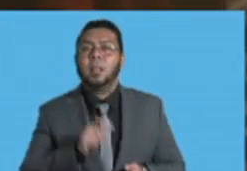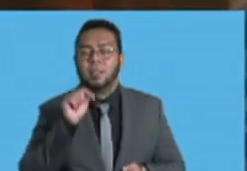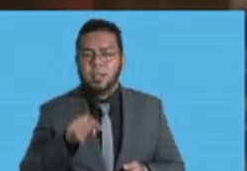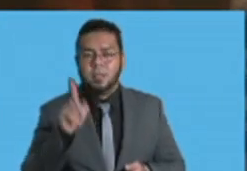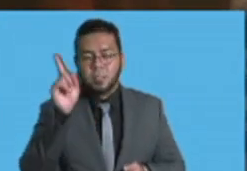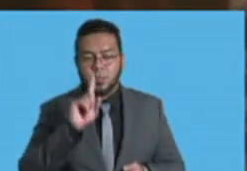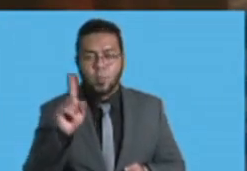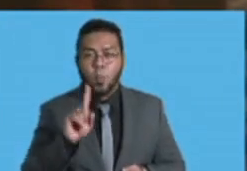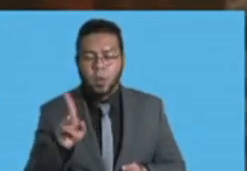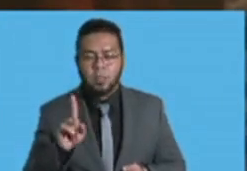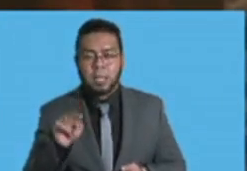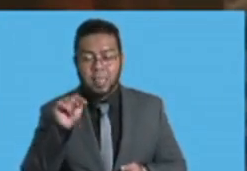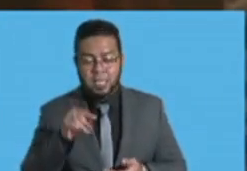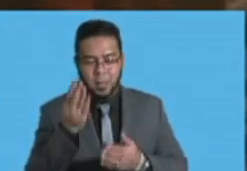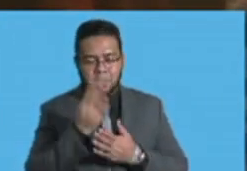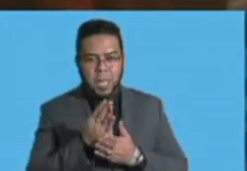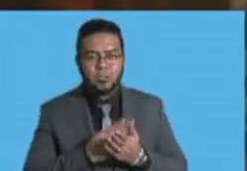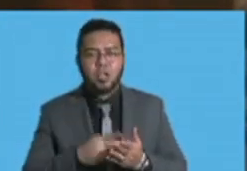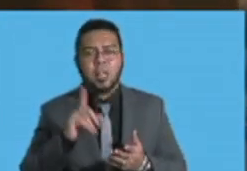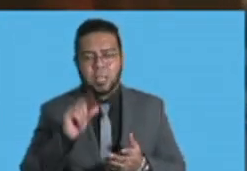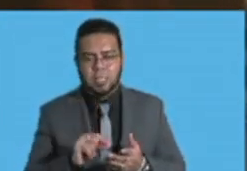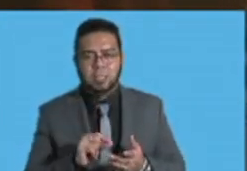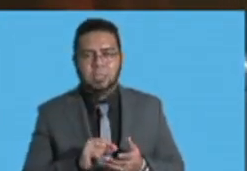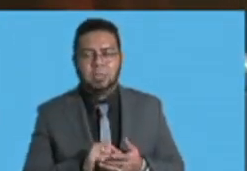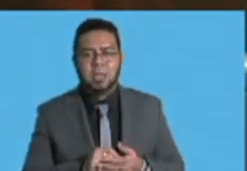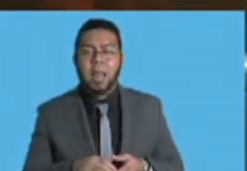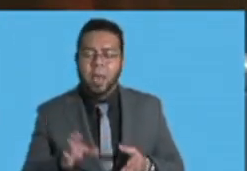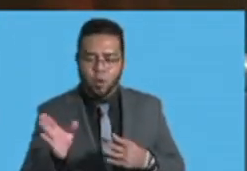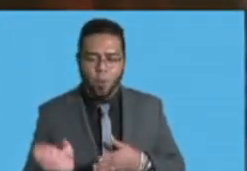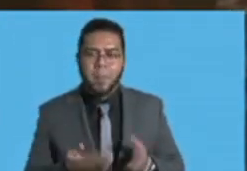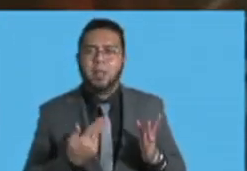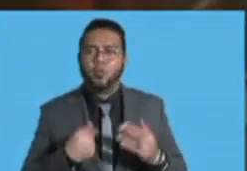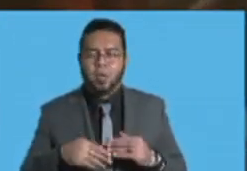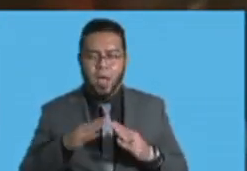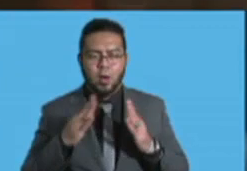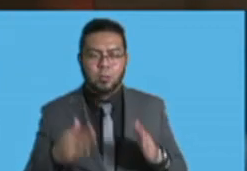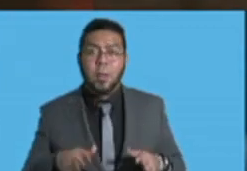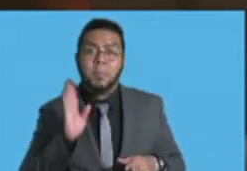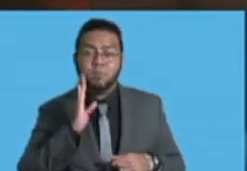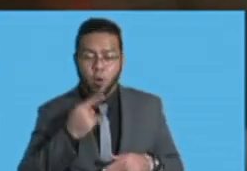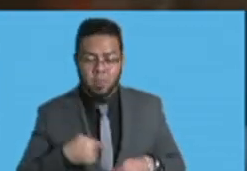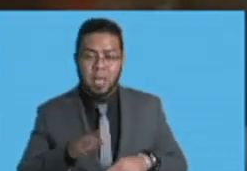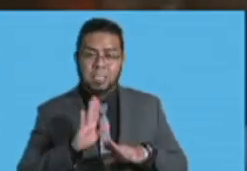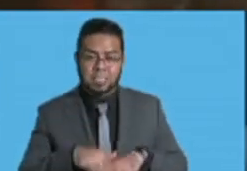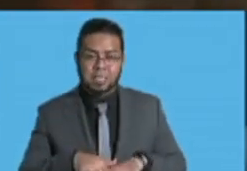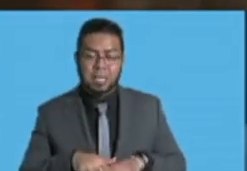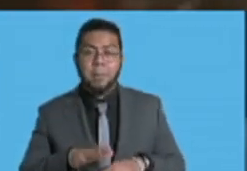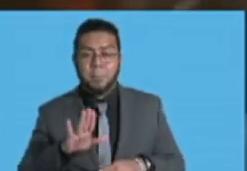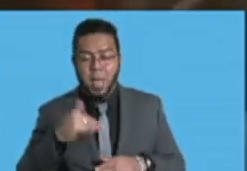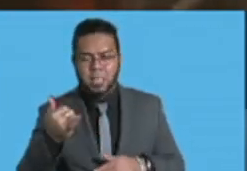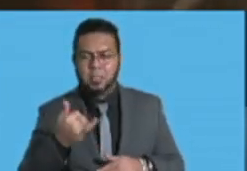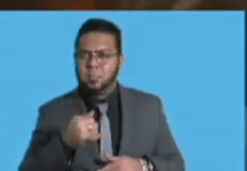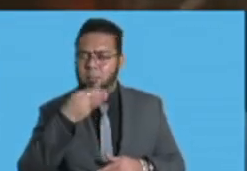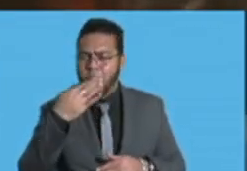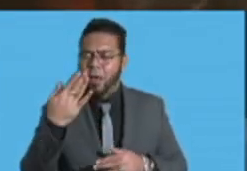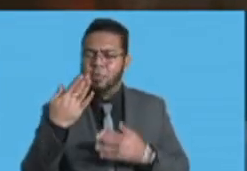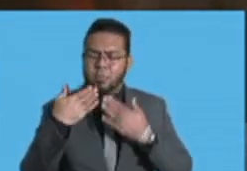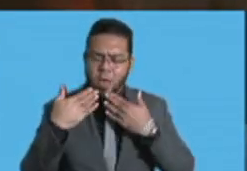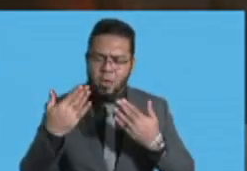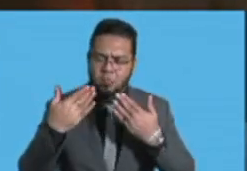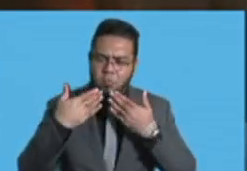this budget does and commend it to the House. Before I sit down, may I express my personal